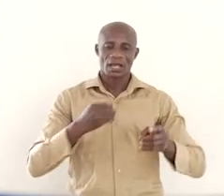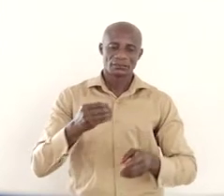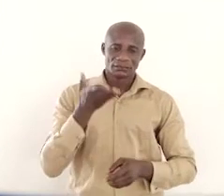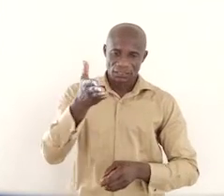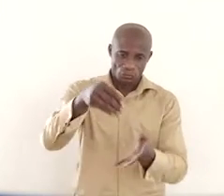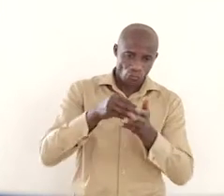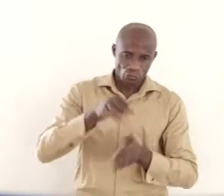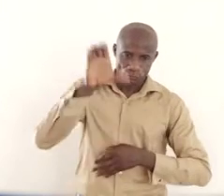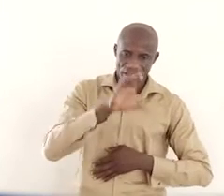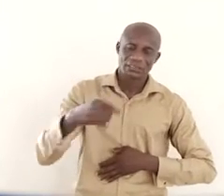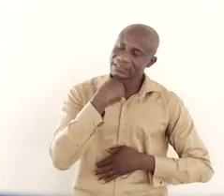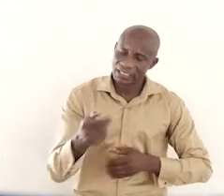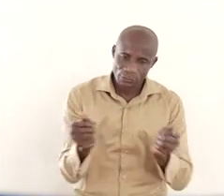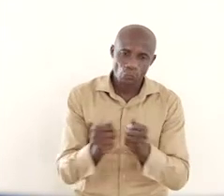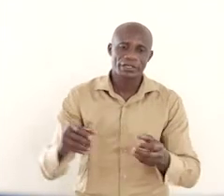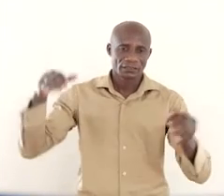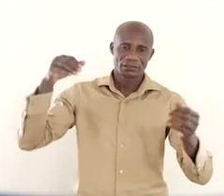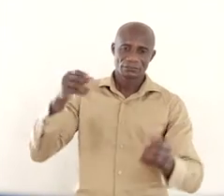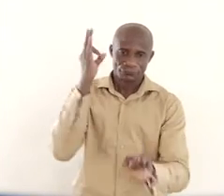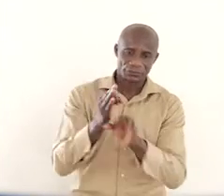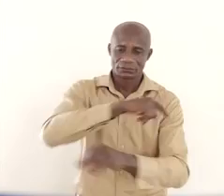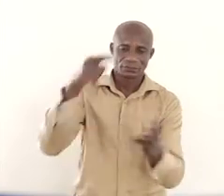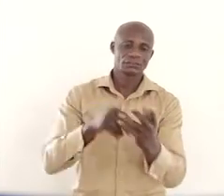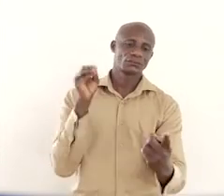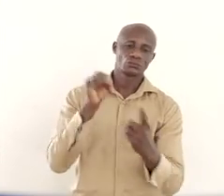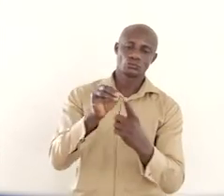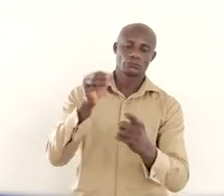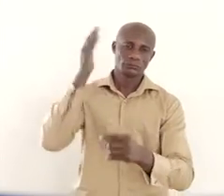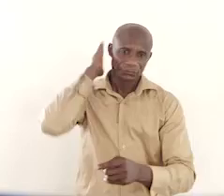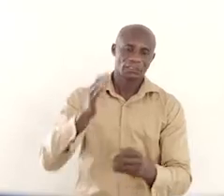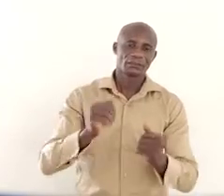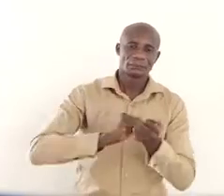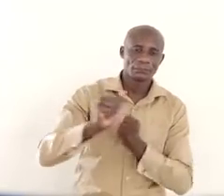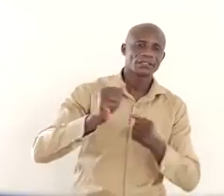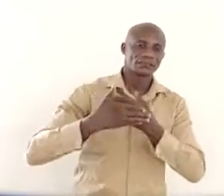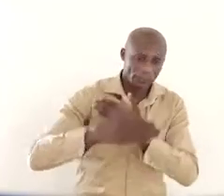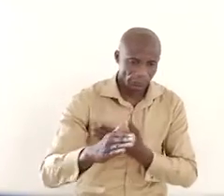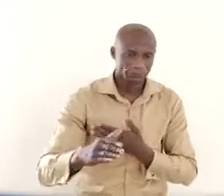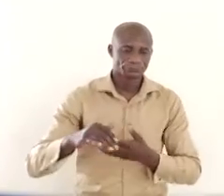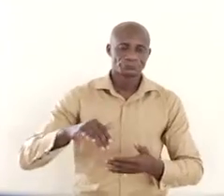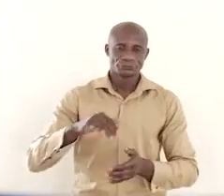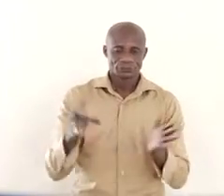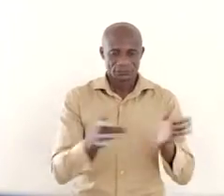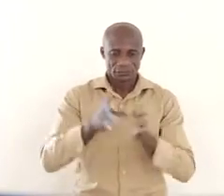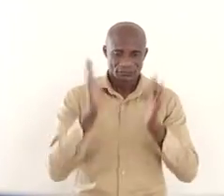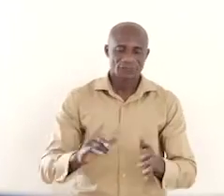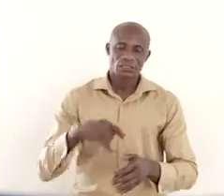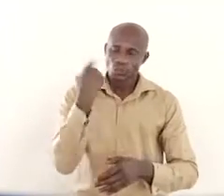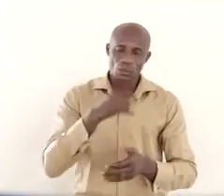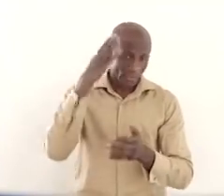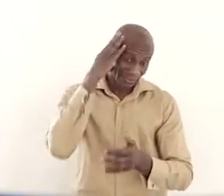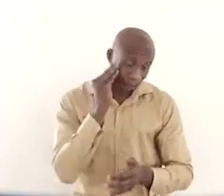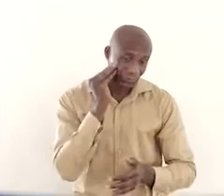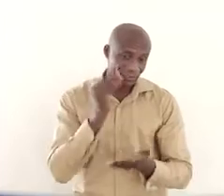bear today and say with faith, these two shall pass away. Christians who are experiencing failure in